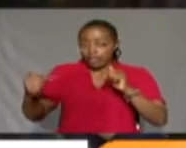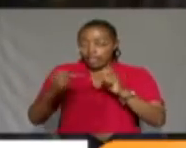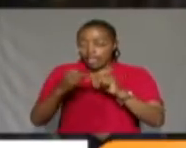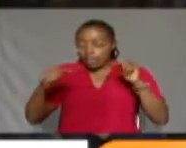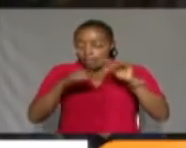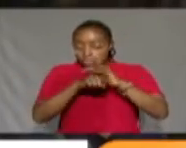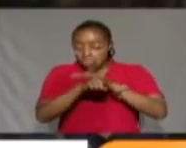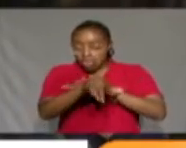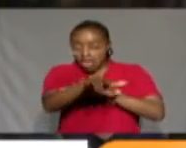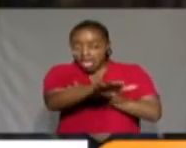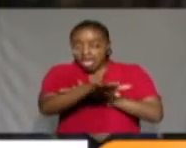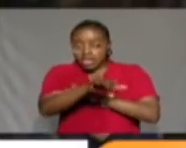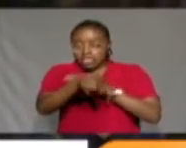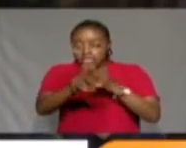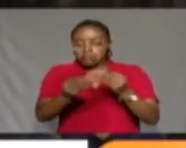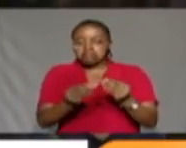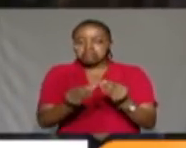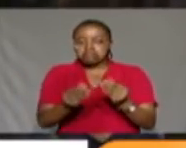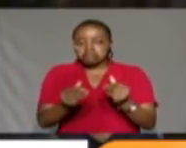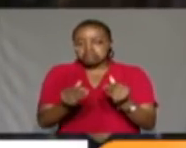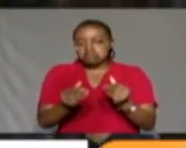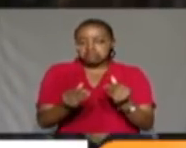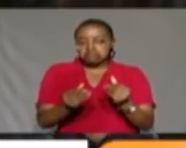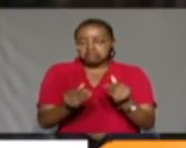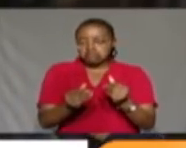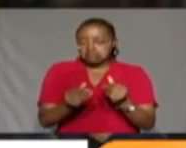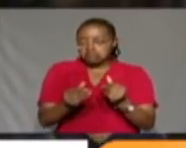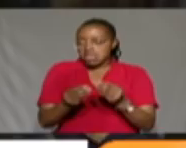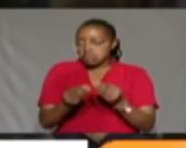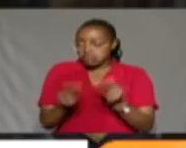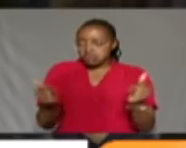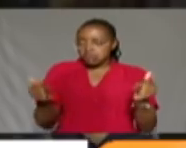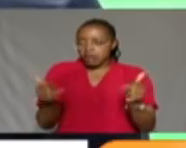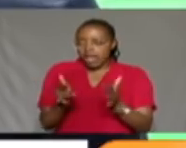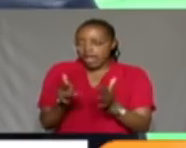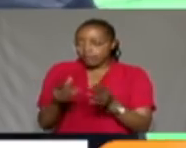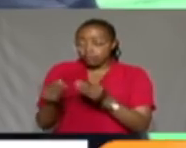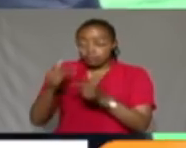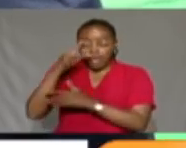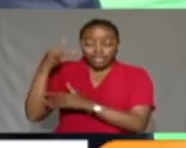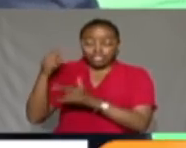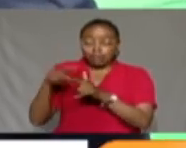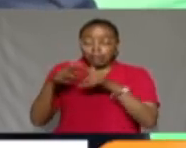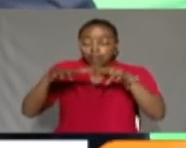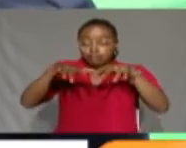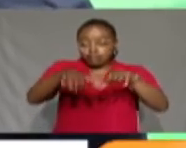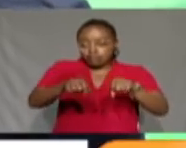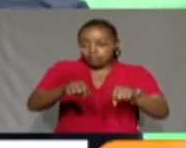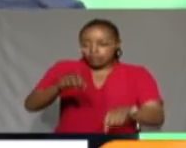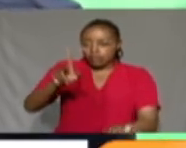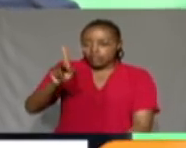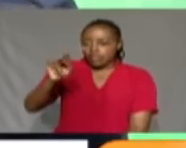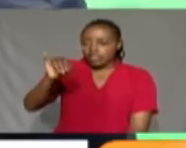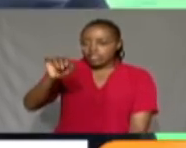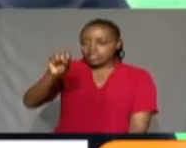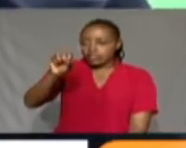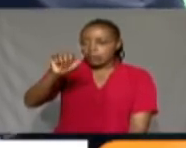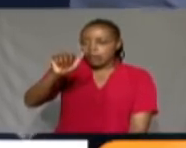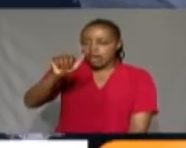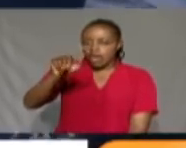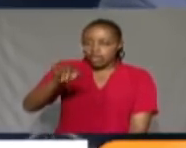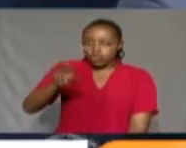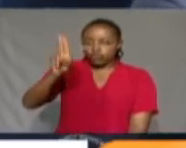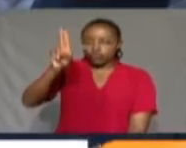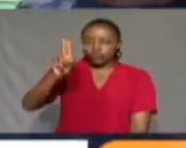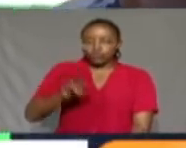into the enemy territory, and they were able to capture Kismayu. I am under no medication. I